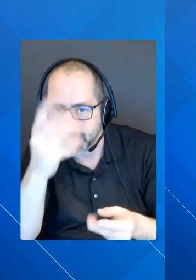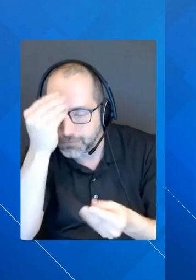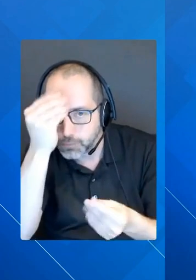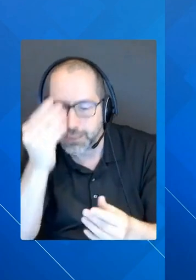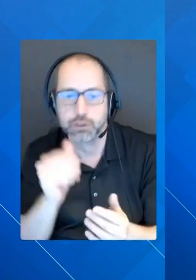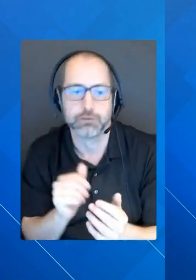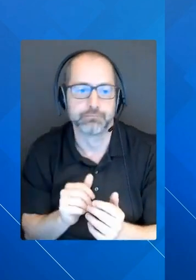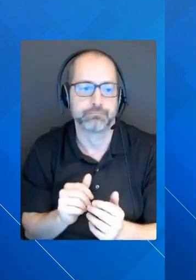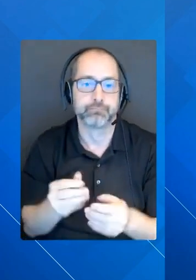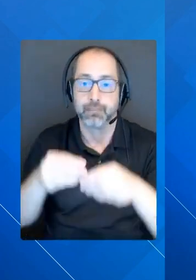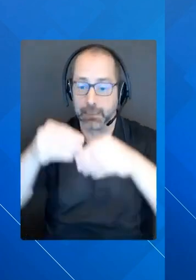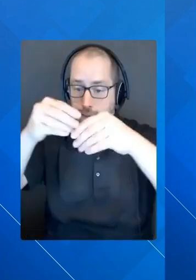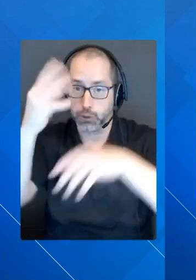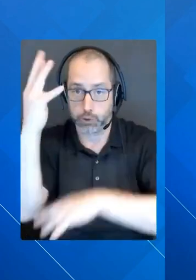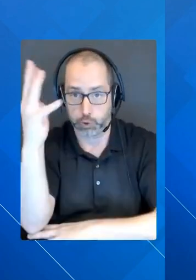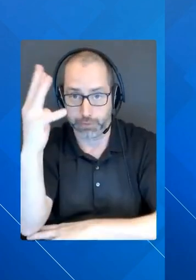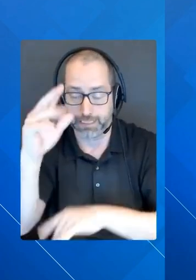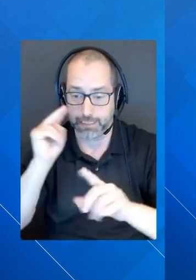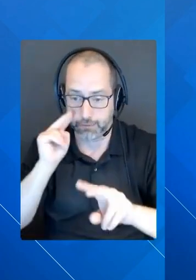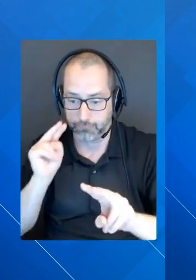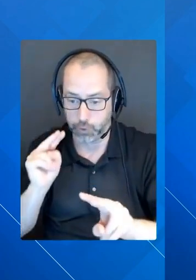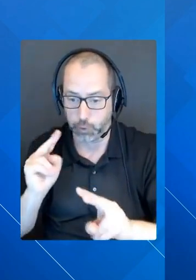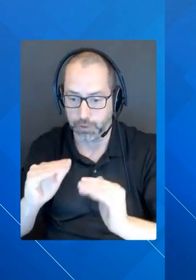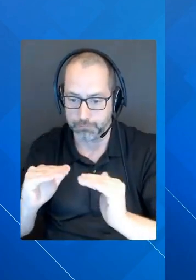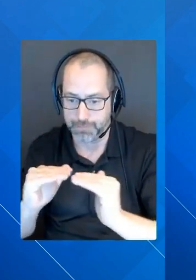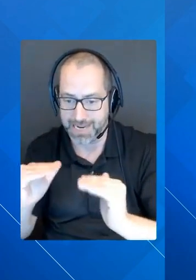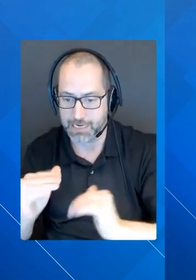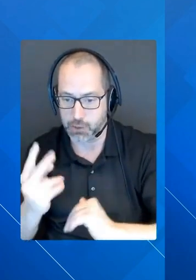Tree view. Main 2 of 3 level 0.